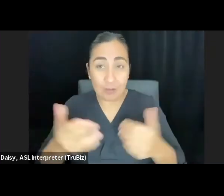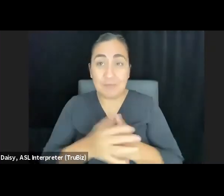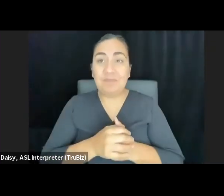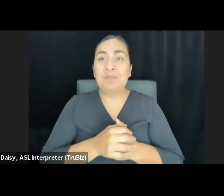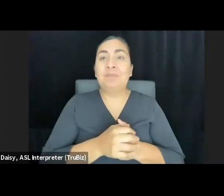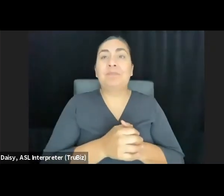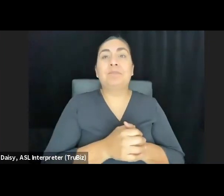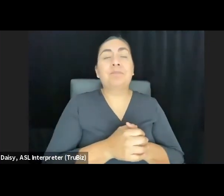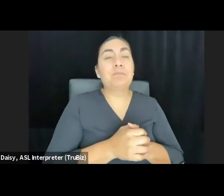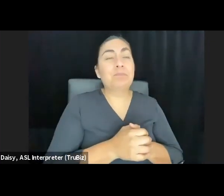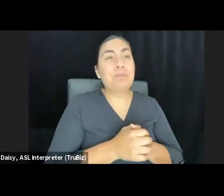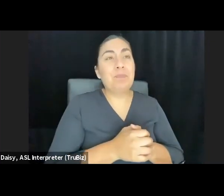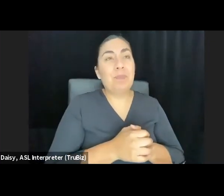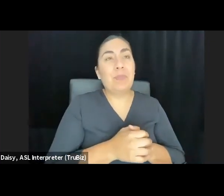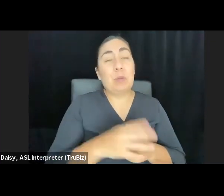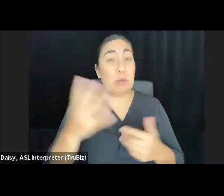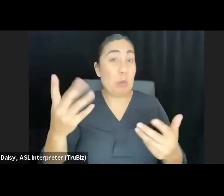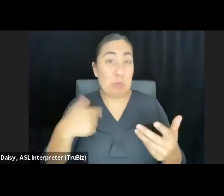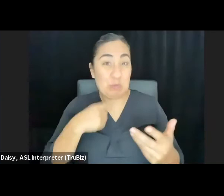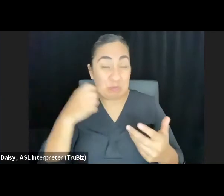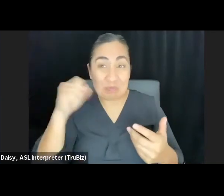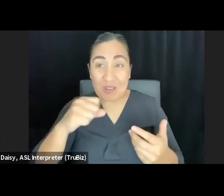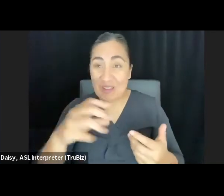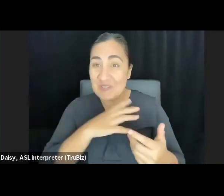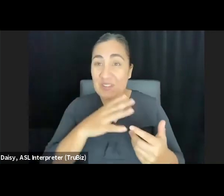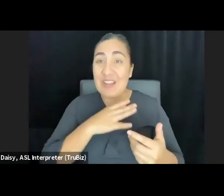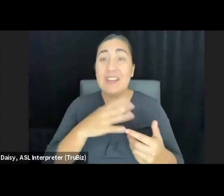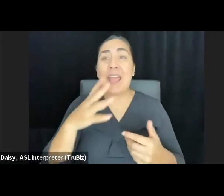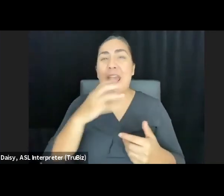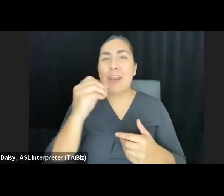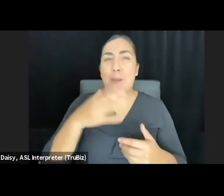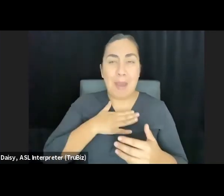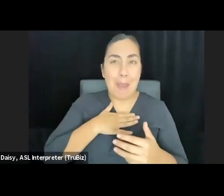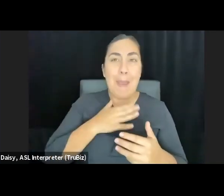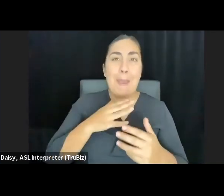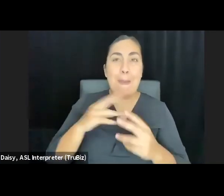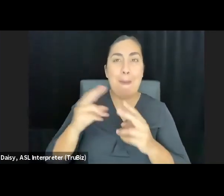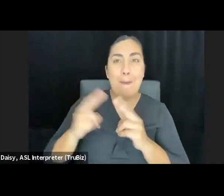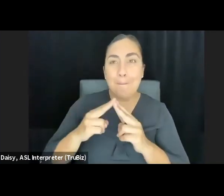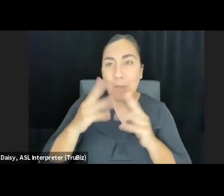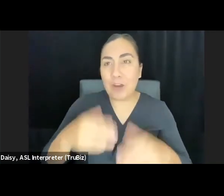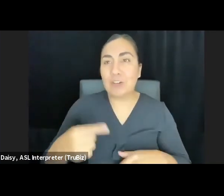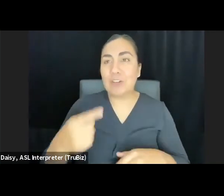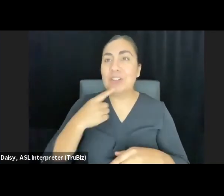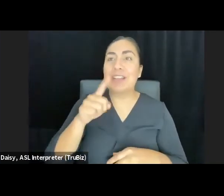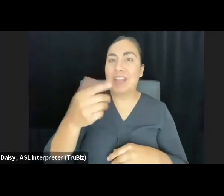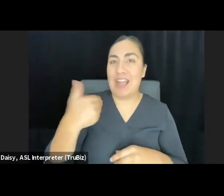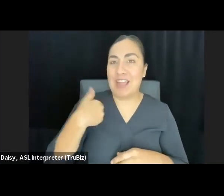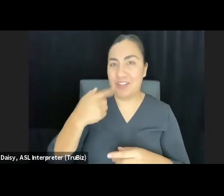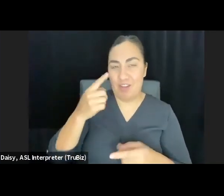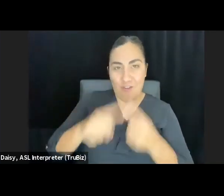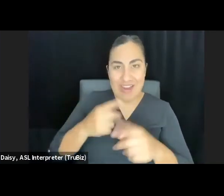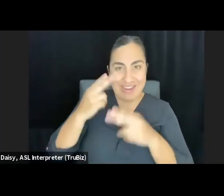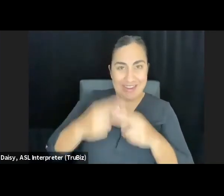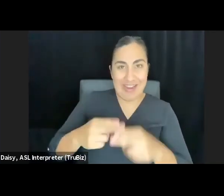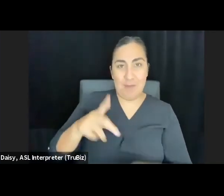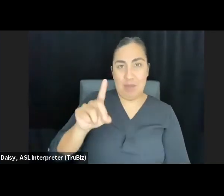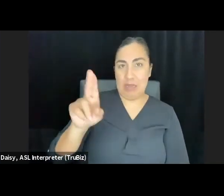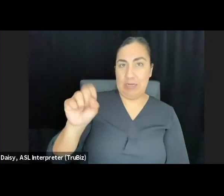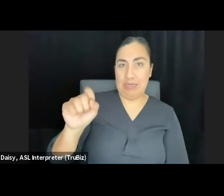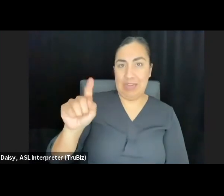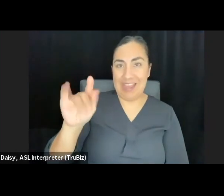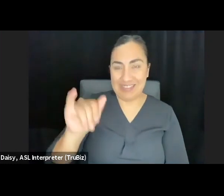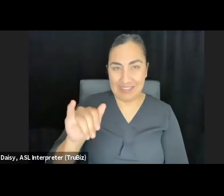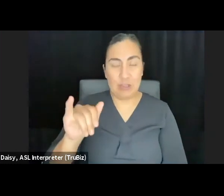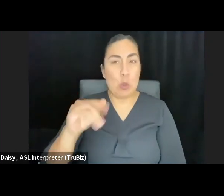named Dusty who always told her every Yaki needs a Hopi and every Hopi needs a Yaki. I said, okay. Well, we had each